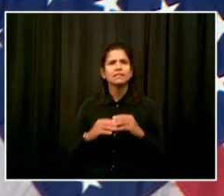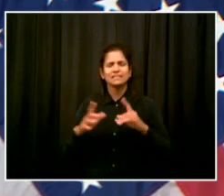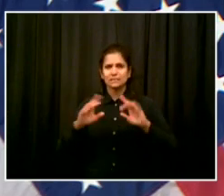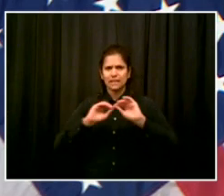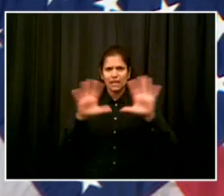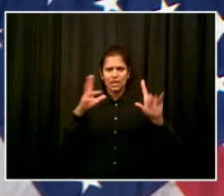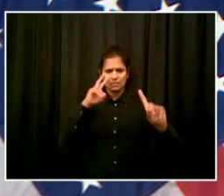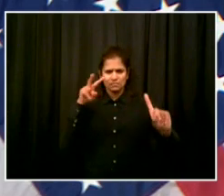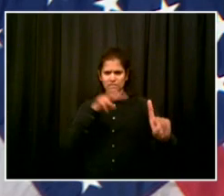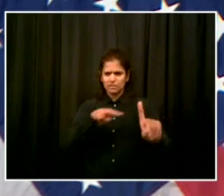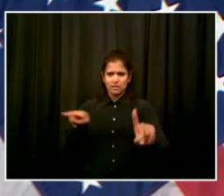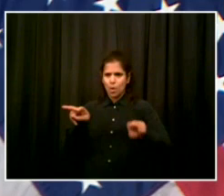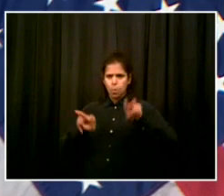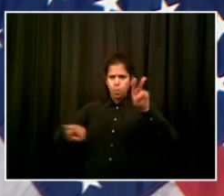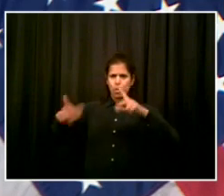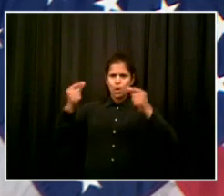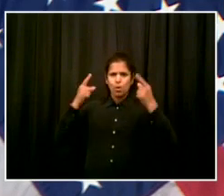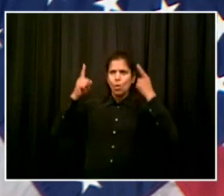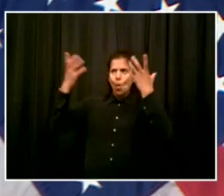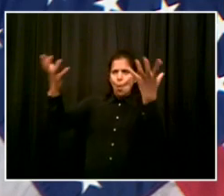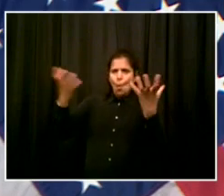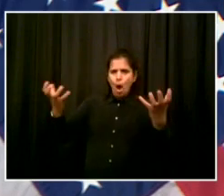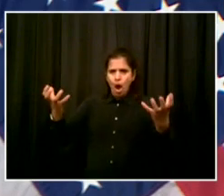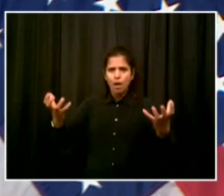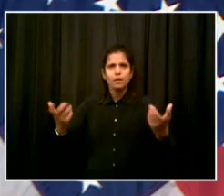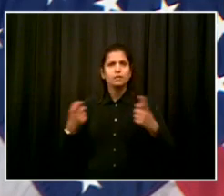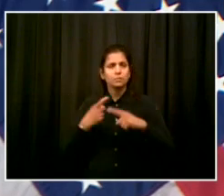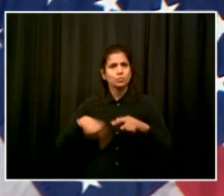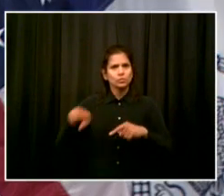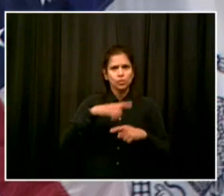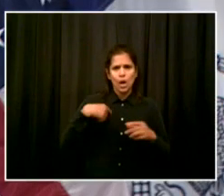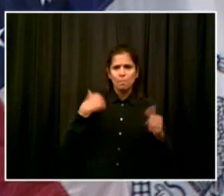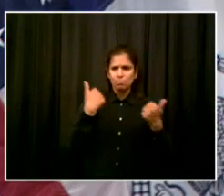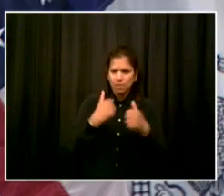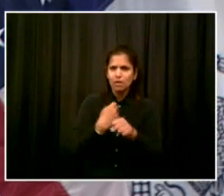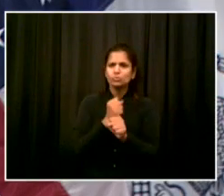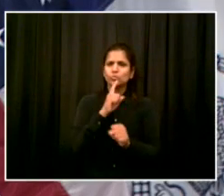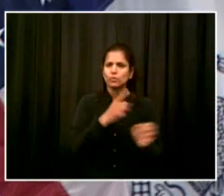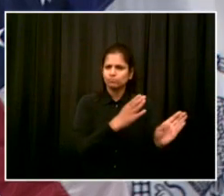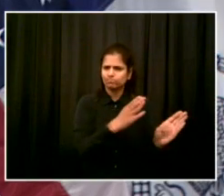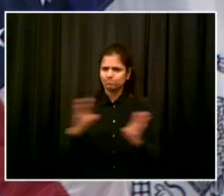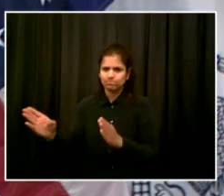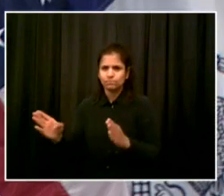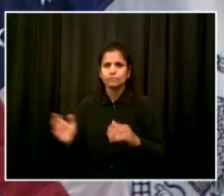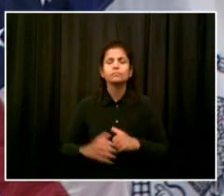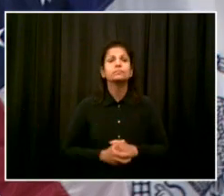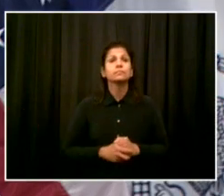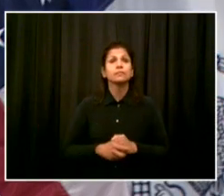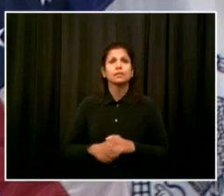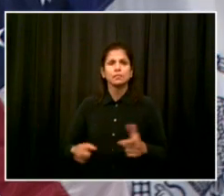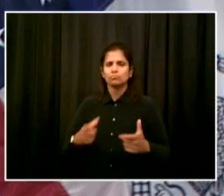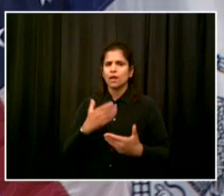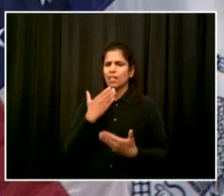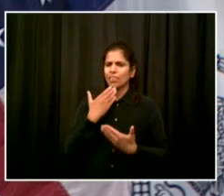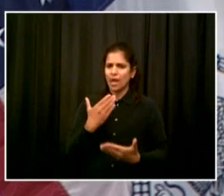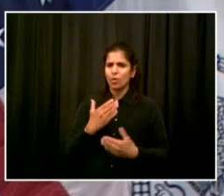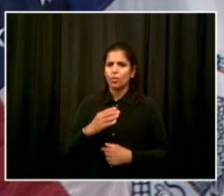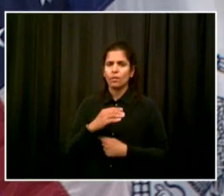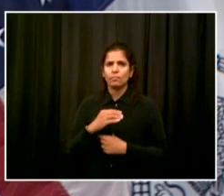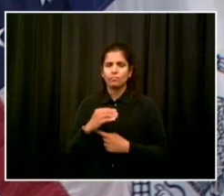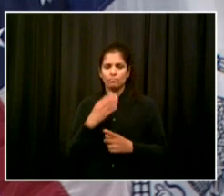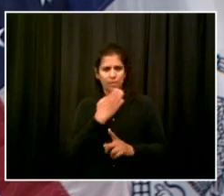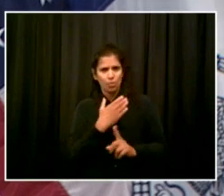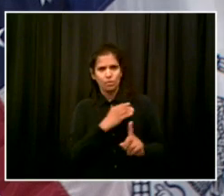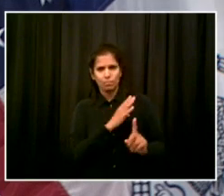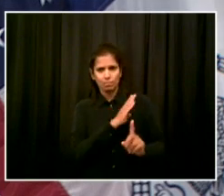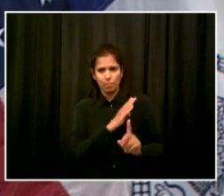laser focus, we can turn this tide. Thank you very much, Commissioner. I want to emphasize something the Commissioner's talked about, I've talked about. The